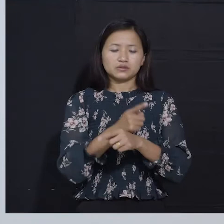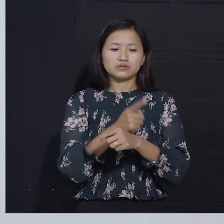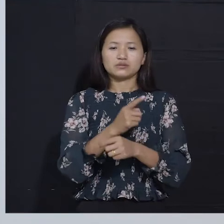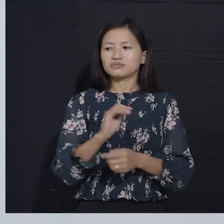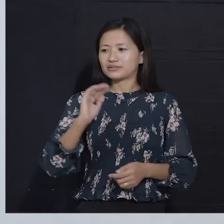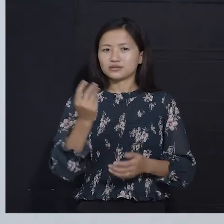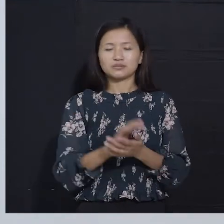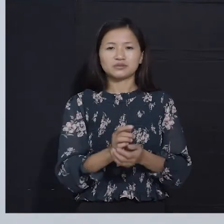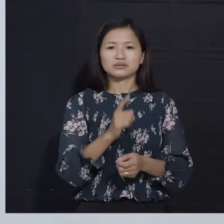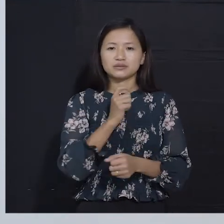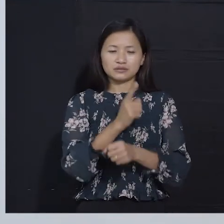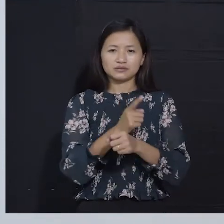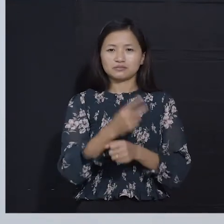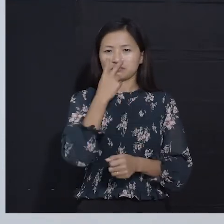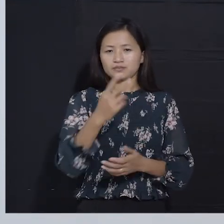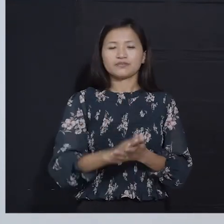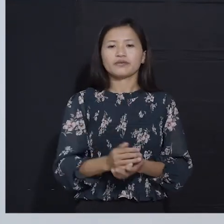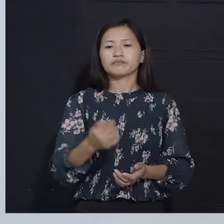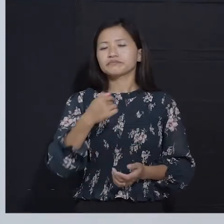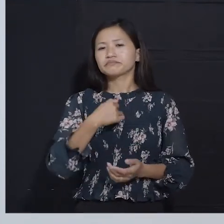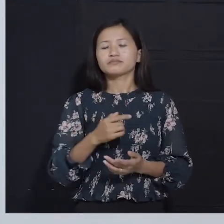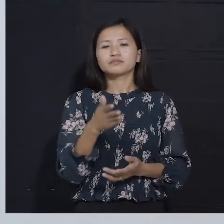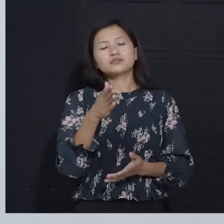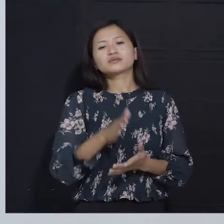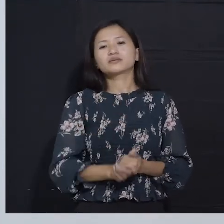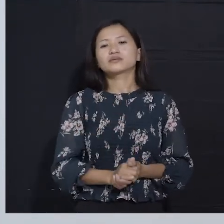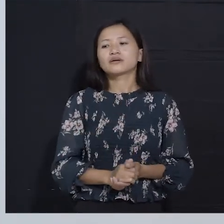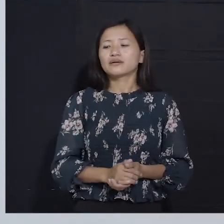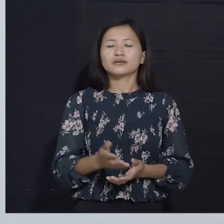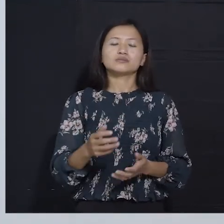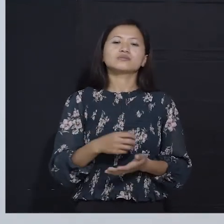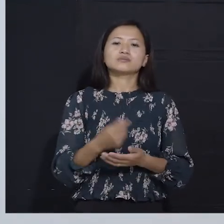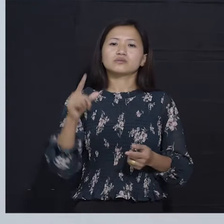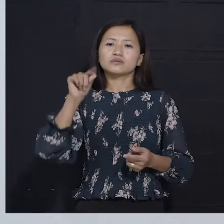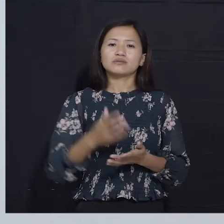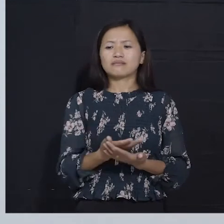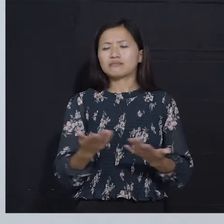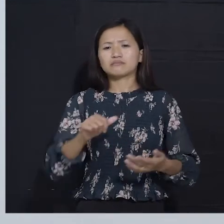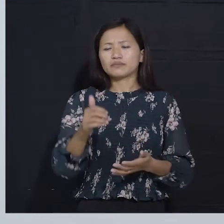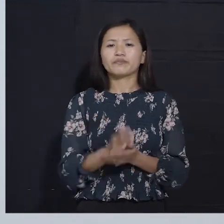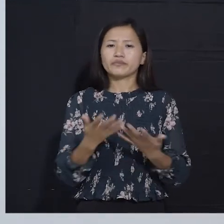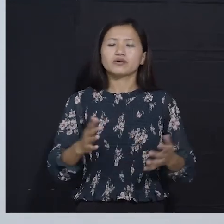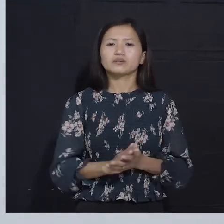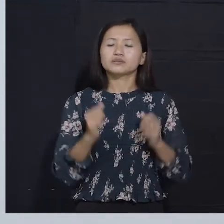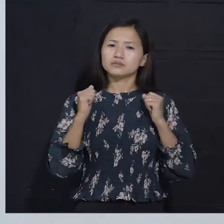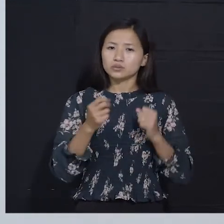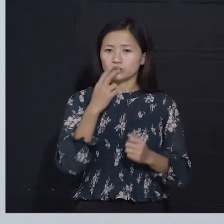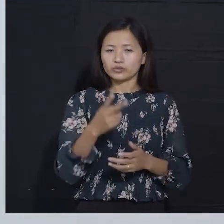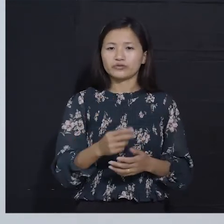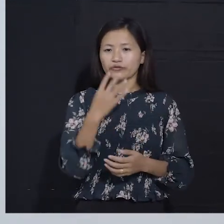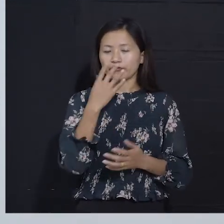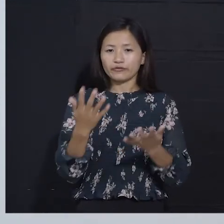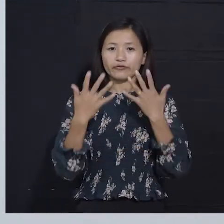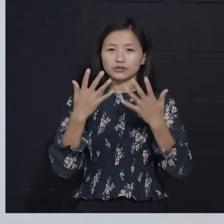I will just leave it like that right now. But if you are doing that right now, remember, you will be in a difficult situation,